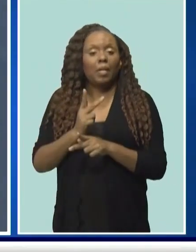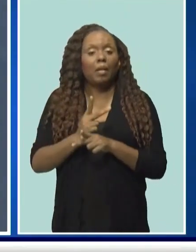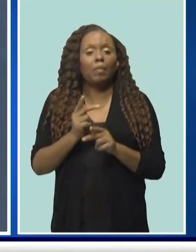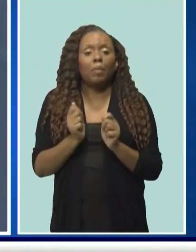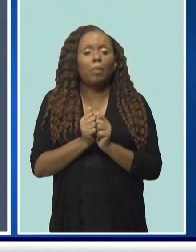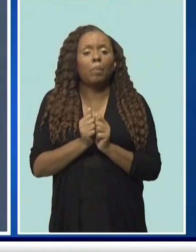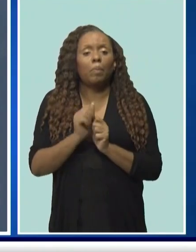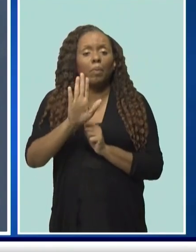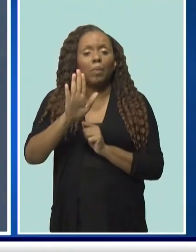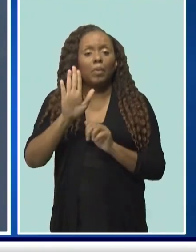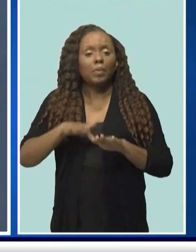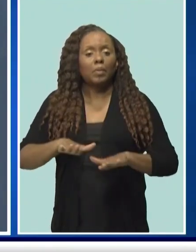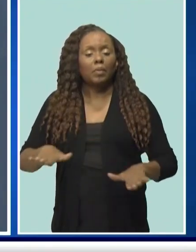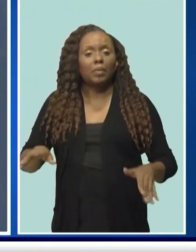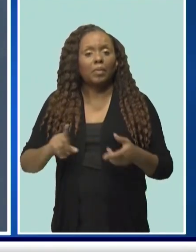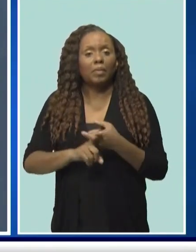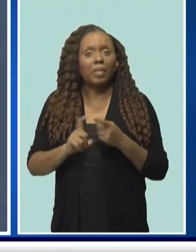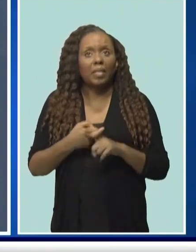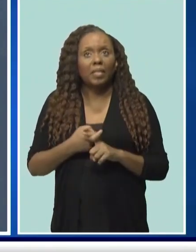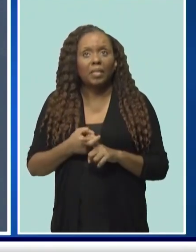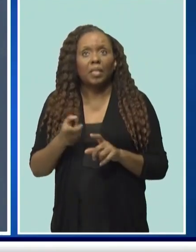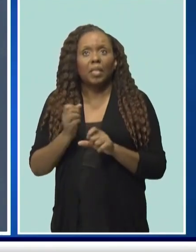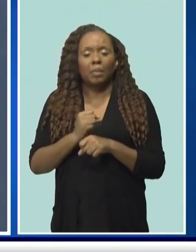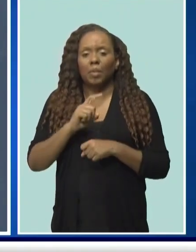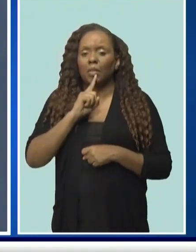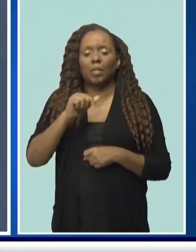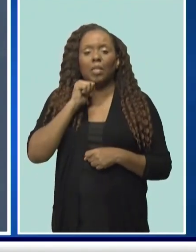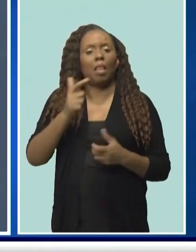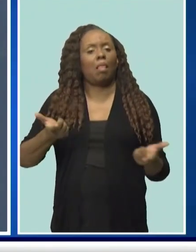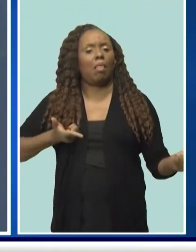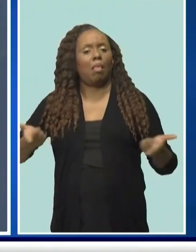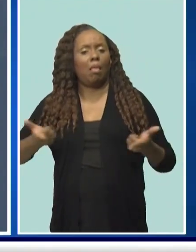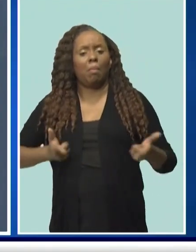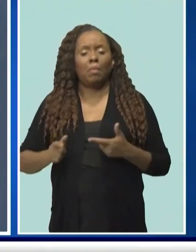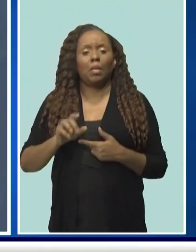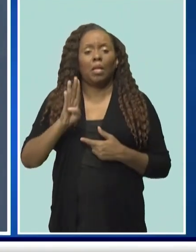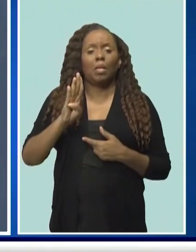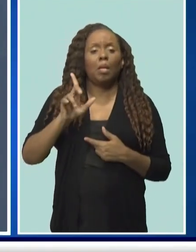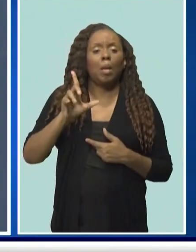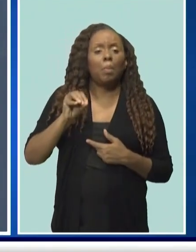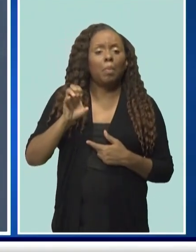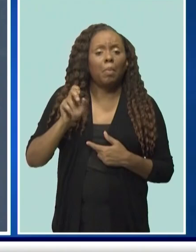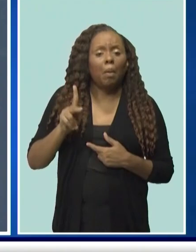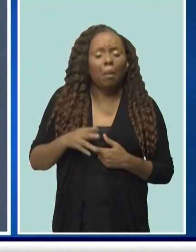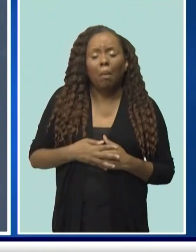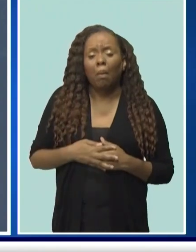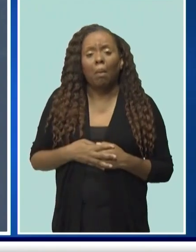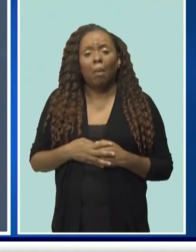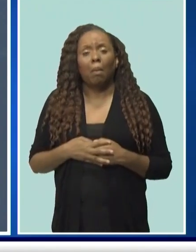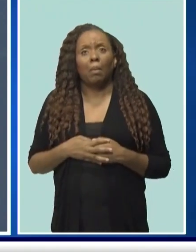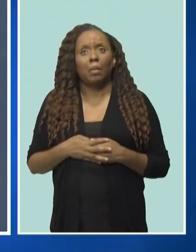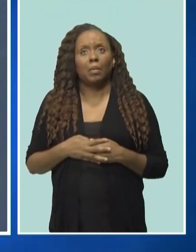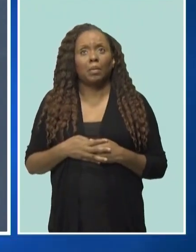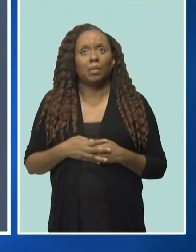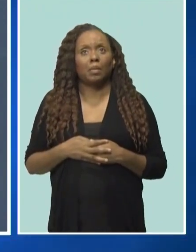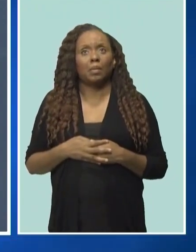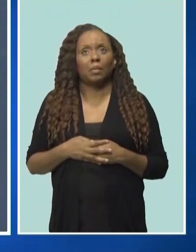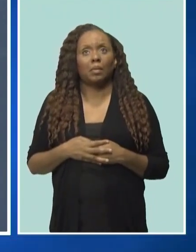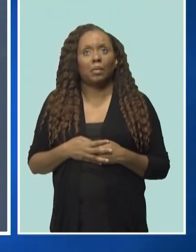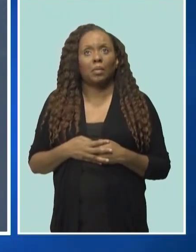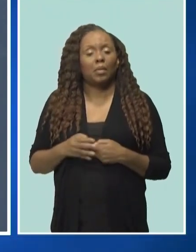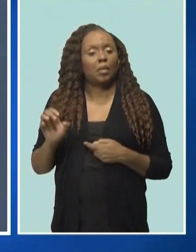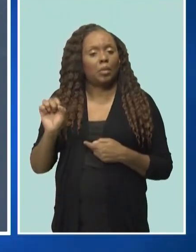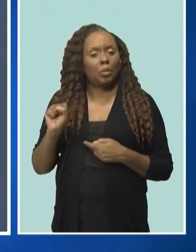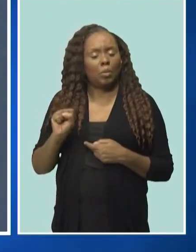they congregate. Keep them off the blocks. Additionally, social media is rife